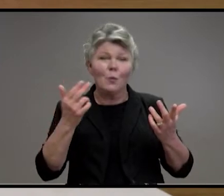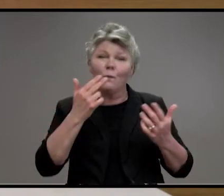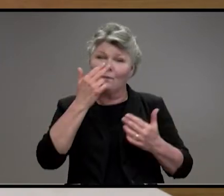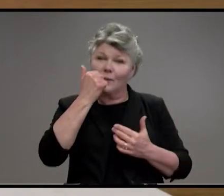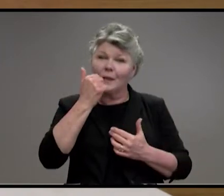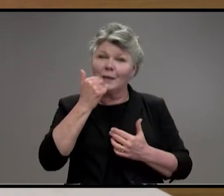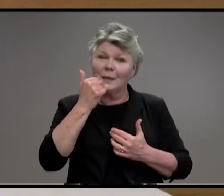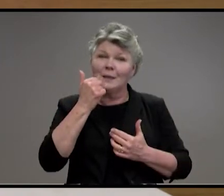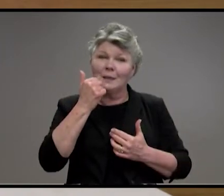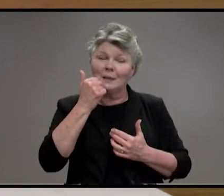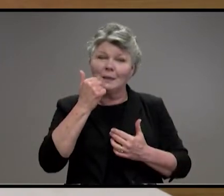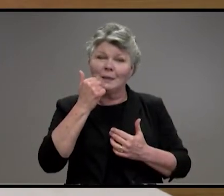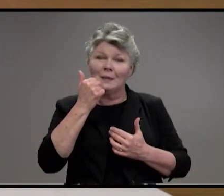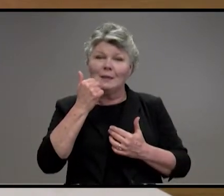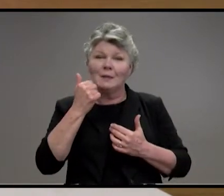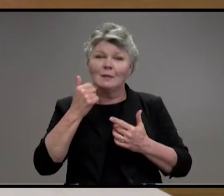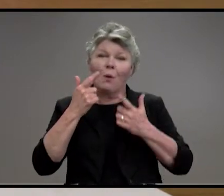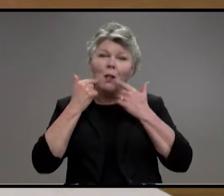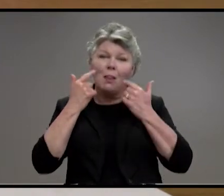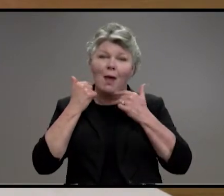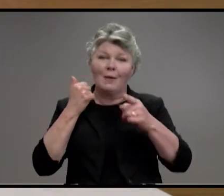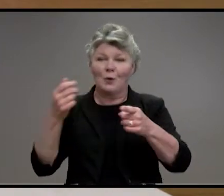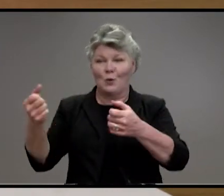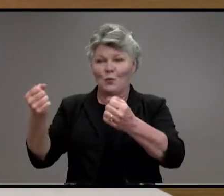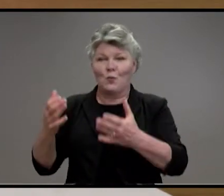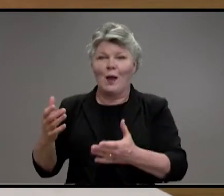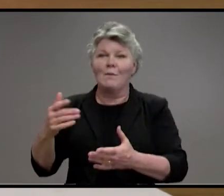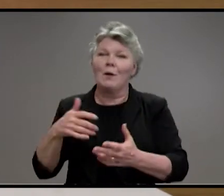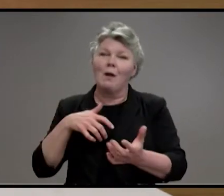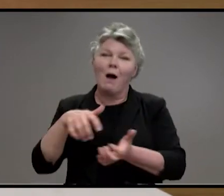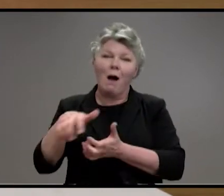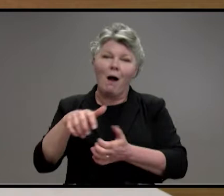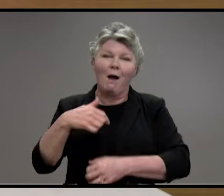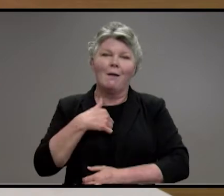hilarious, or so the laughter coming from the driver's seat seemed to indicate.